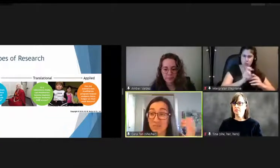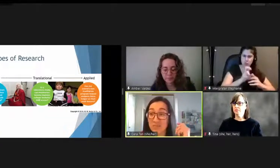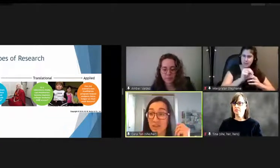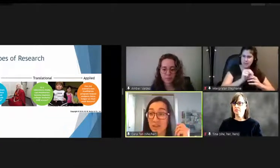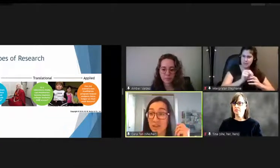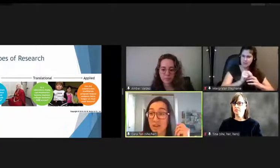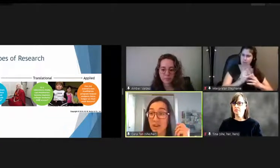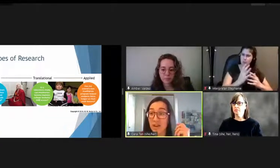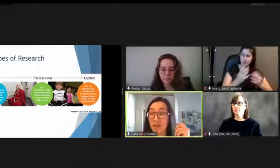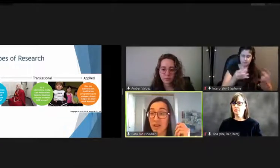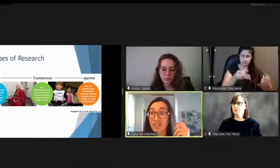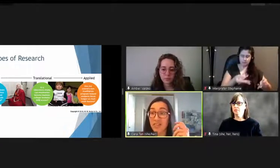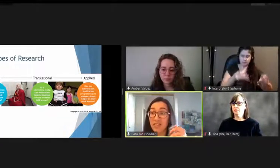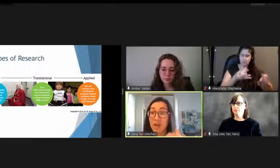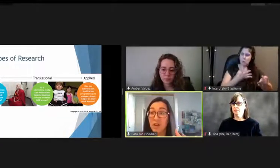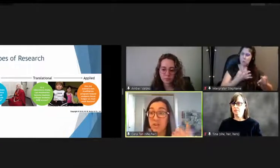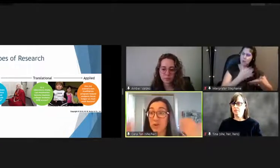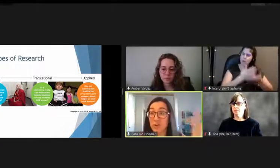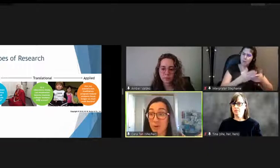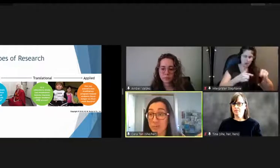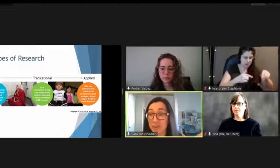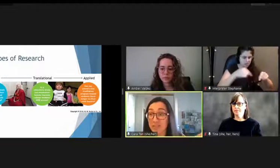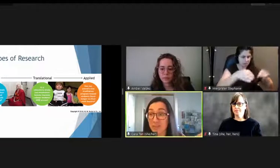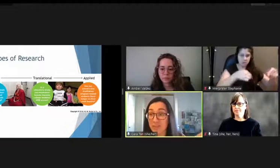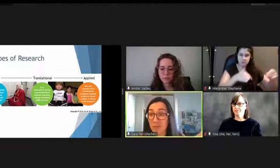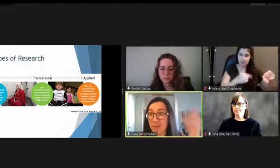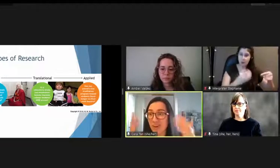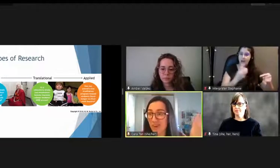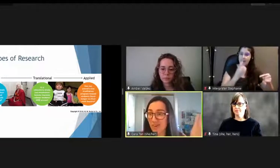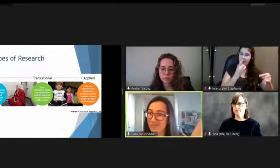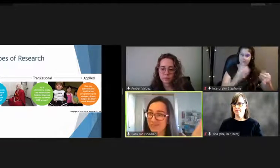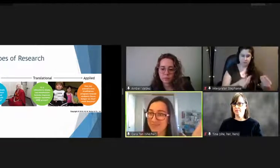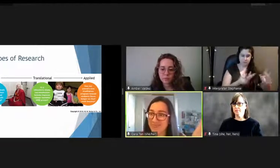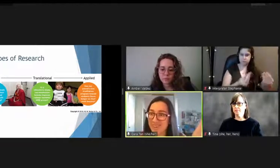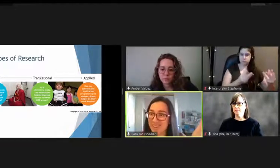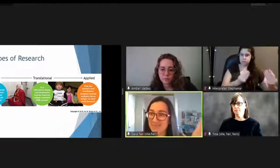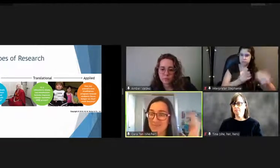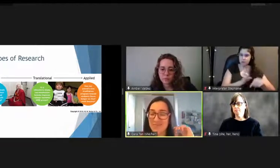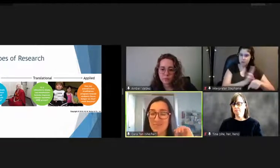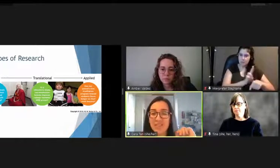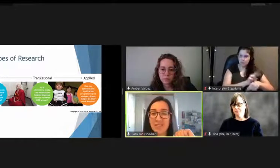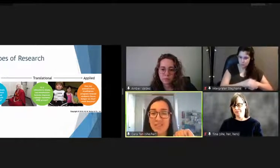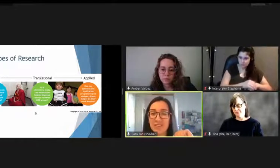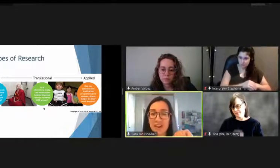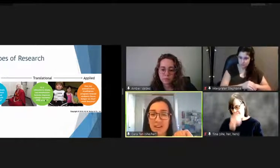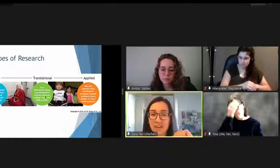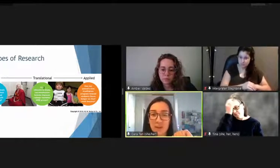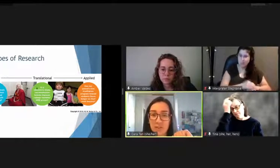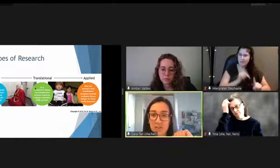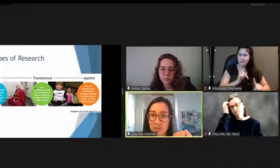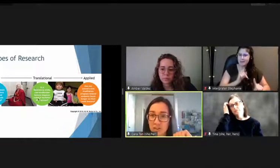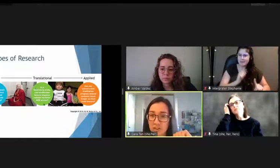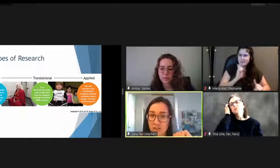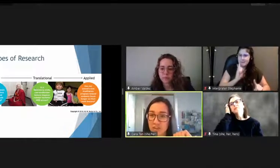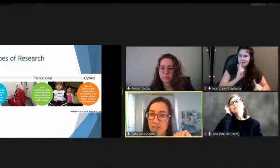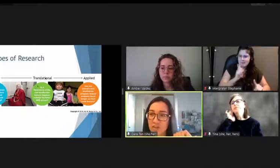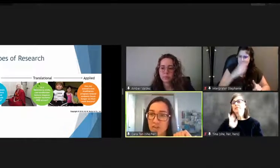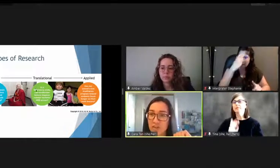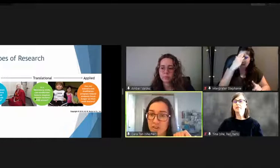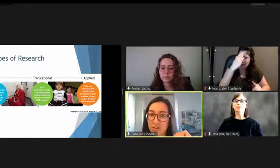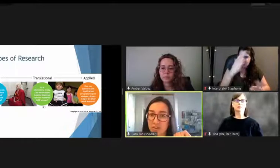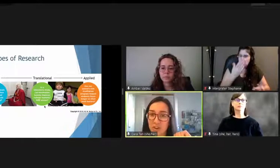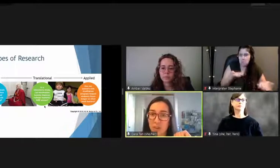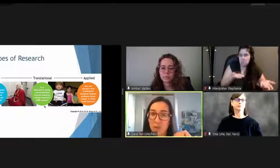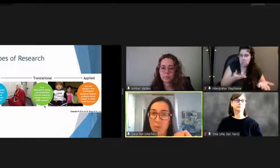meditation. And that's not for any purpose except to know, right? The second question here,